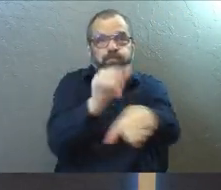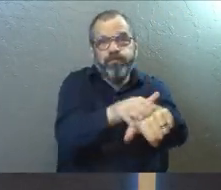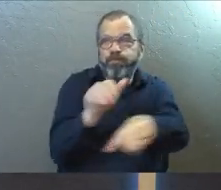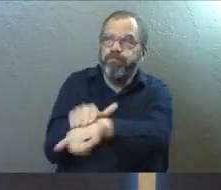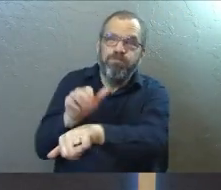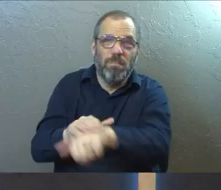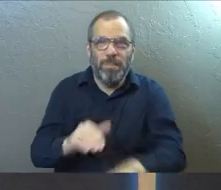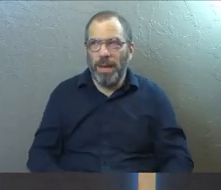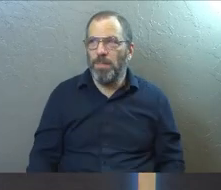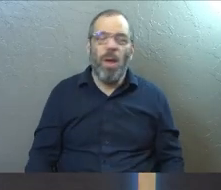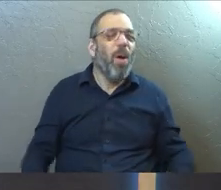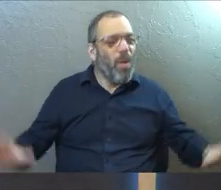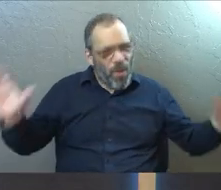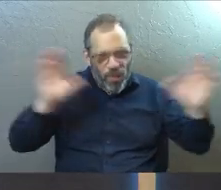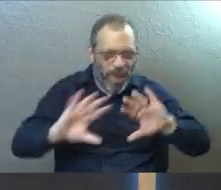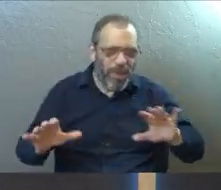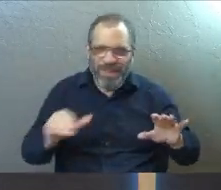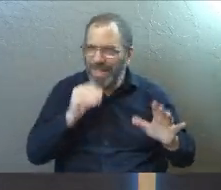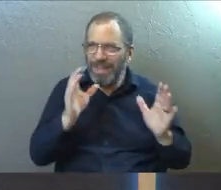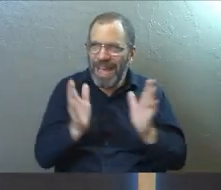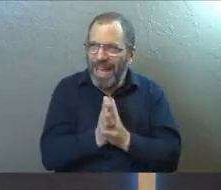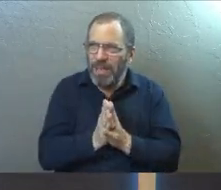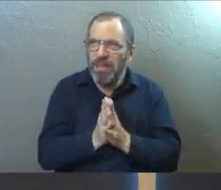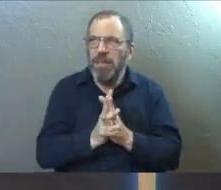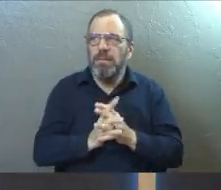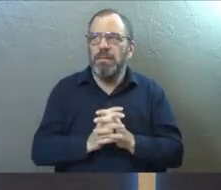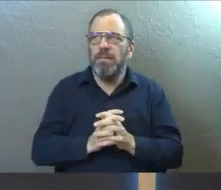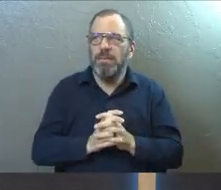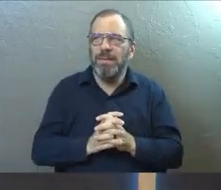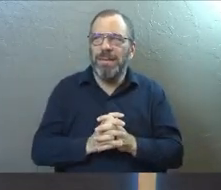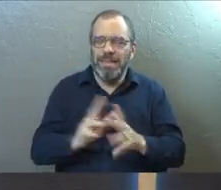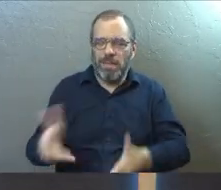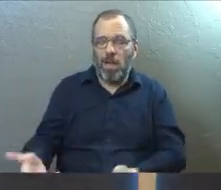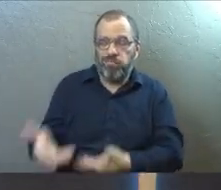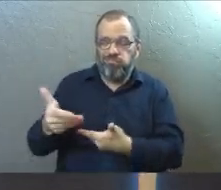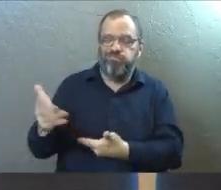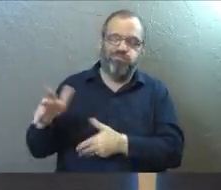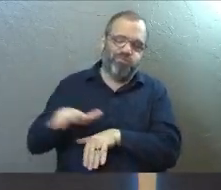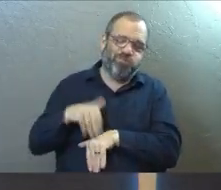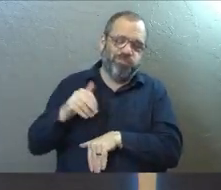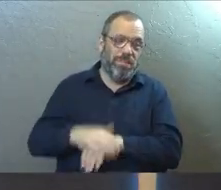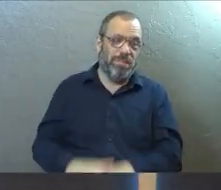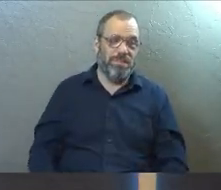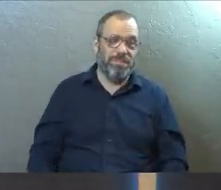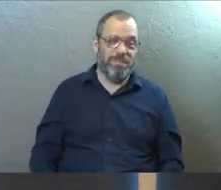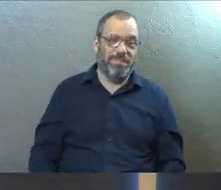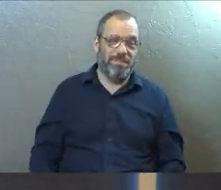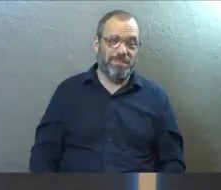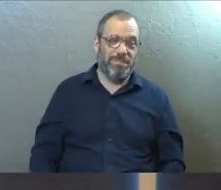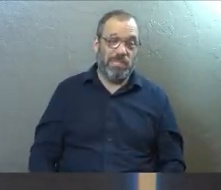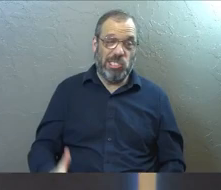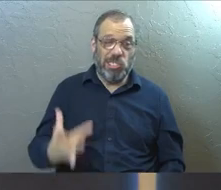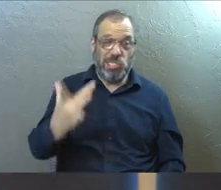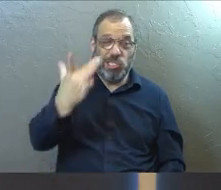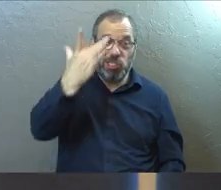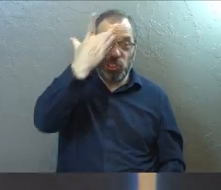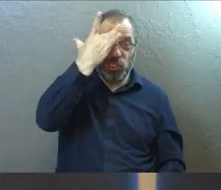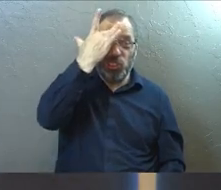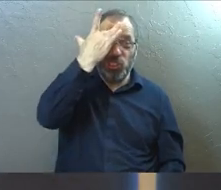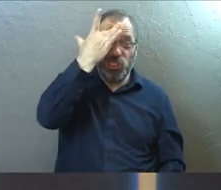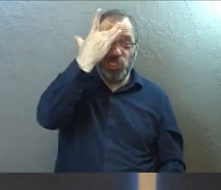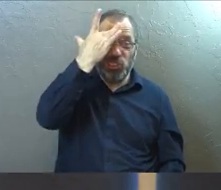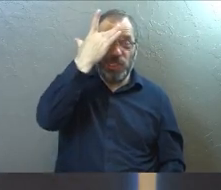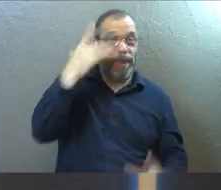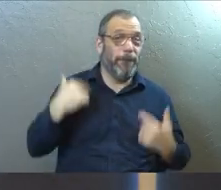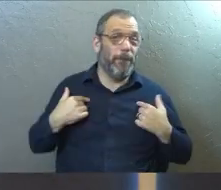where? You know what I mean? I was like, wait, you didn't even ask. You know what I mean? They're just up there holding a baby crocodile, whatever. And I'm like, sick. Yeah. But